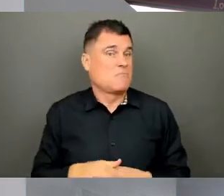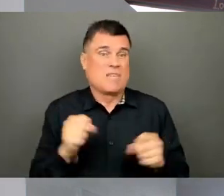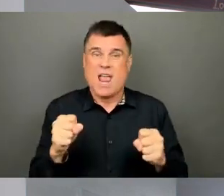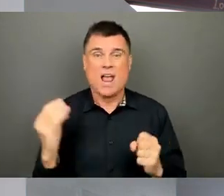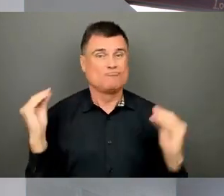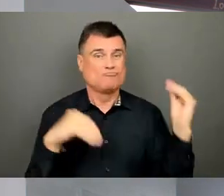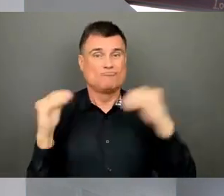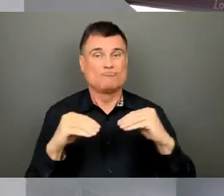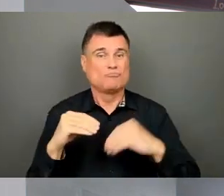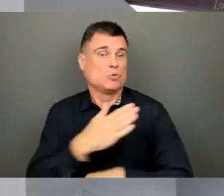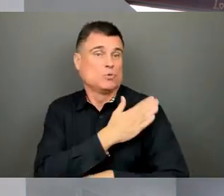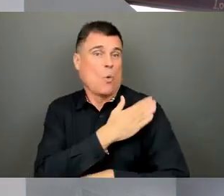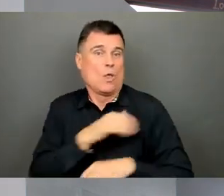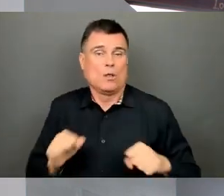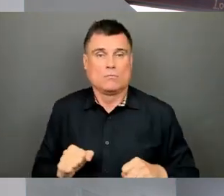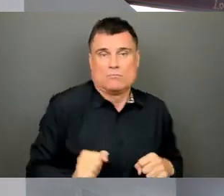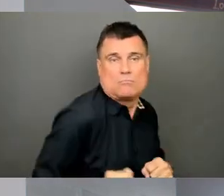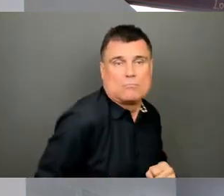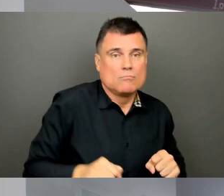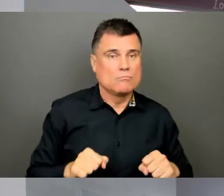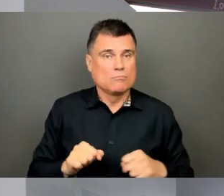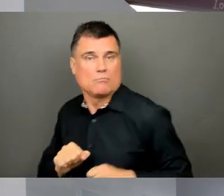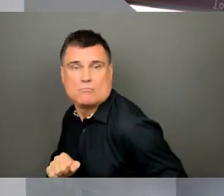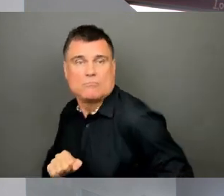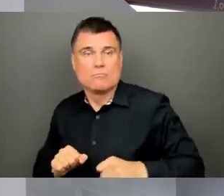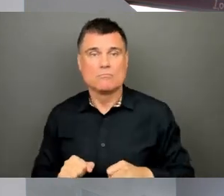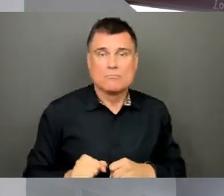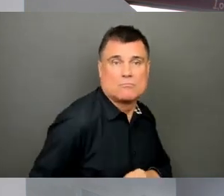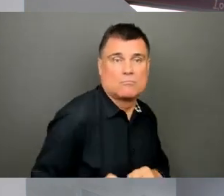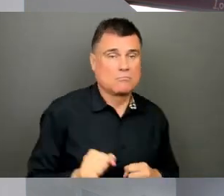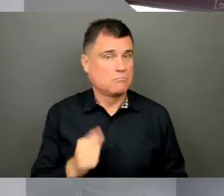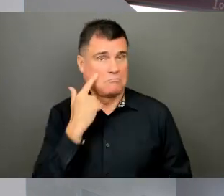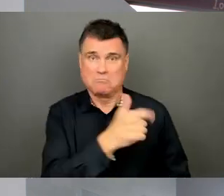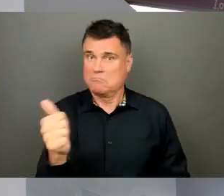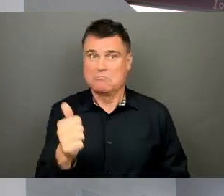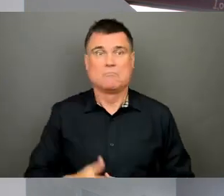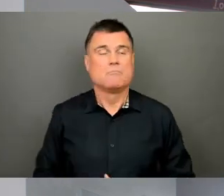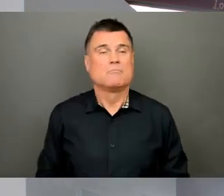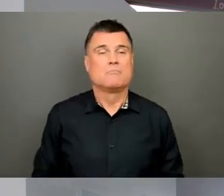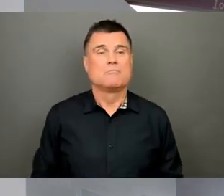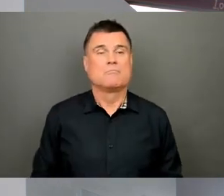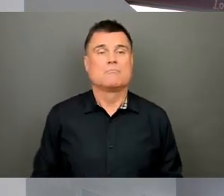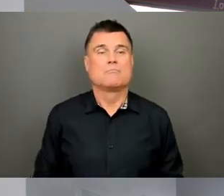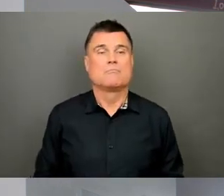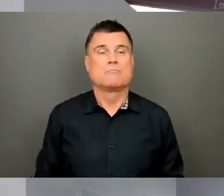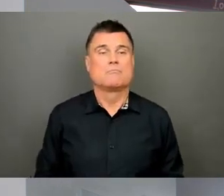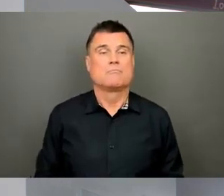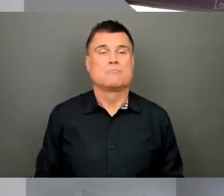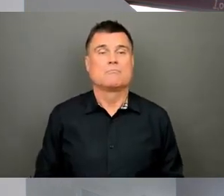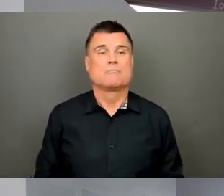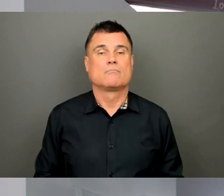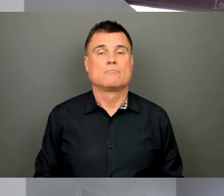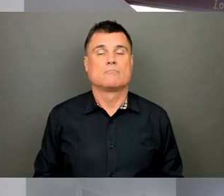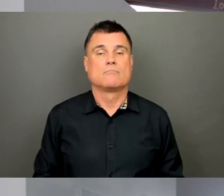Add a shoulder if you want. What I show is what I own. Freeze, photo, please, no photos. Different record, but it's